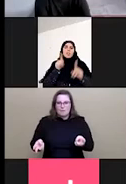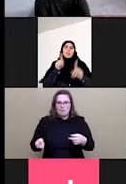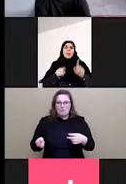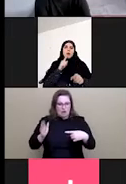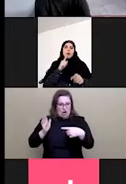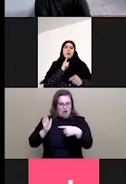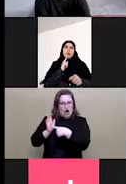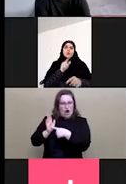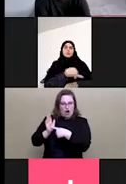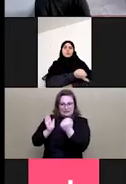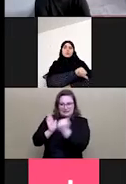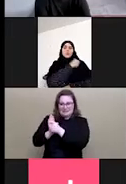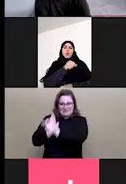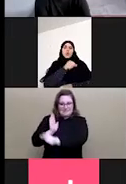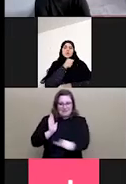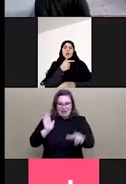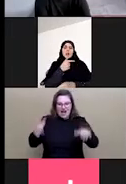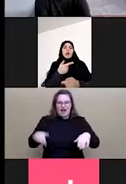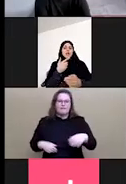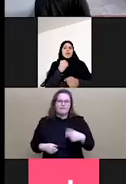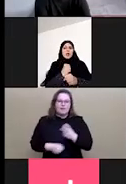legislator tried to use